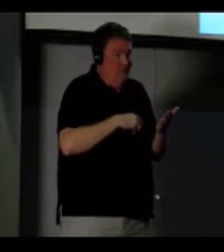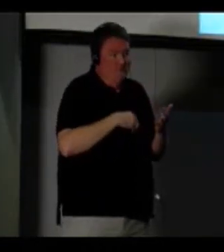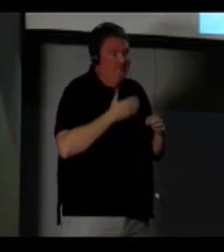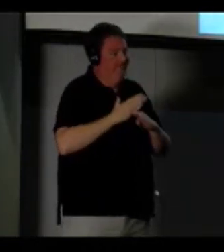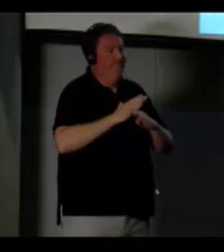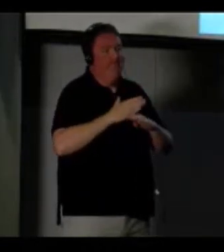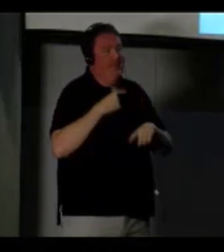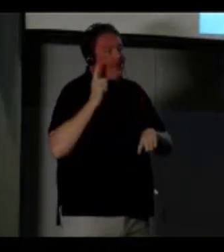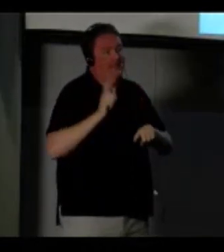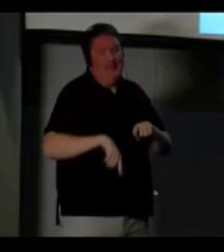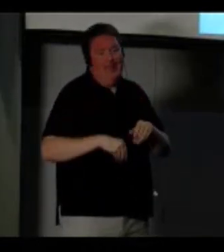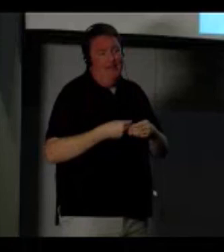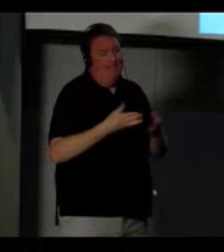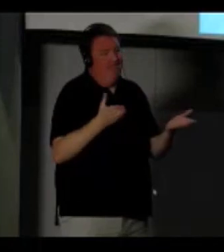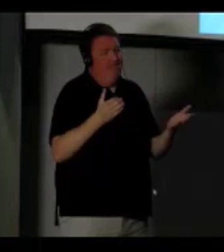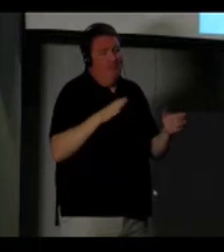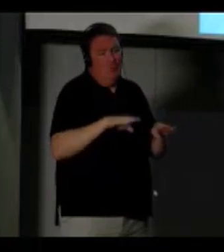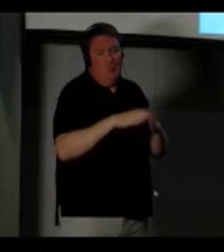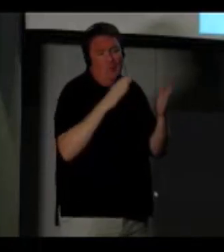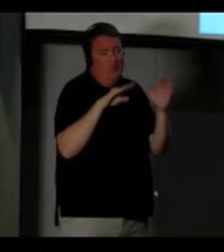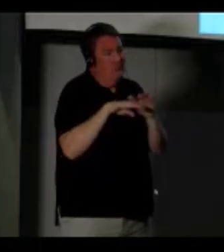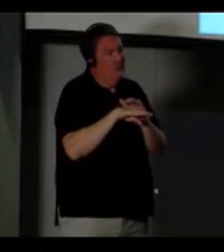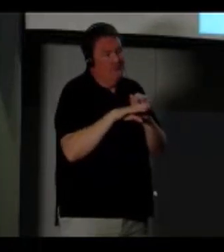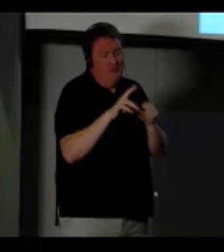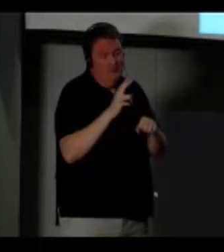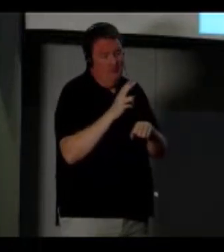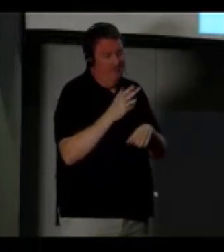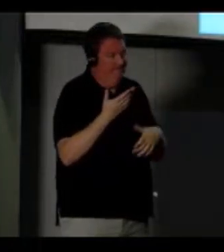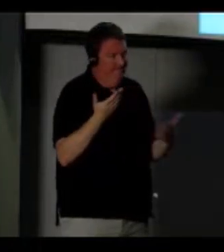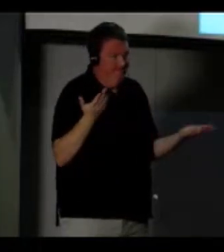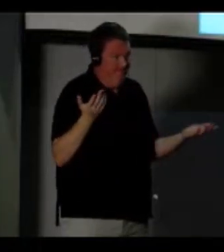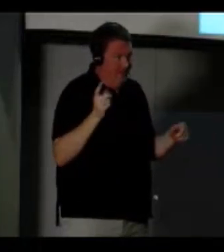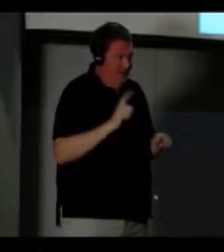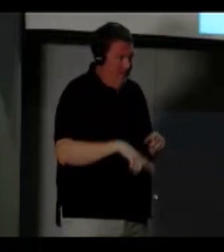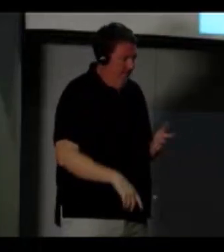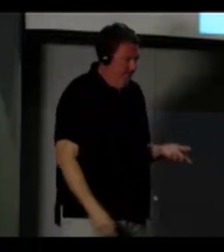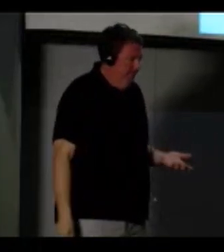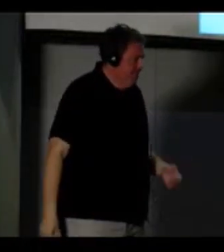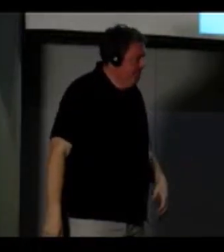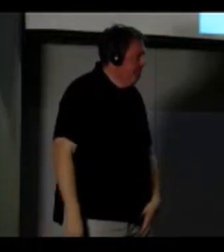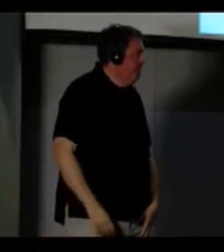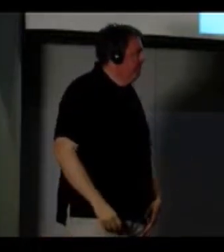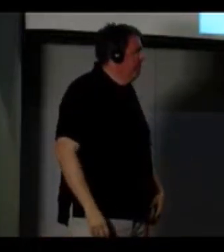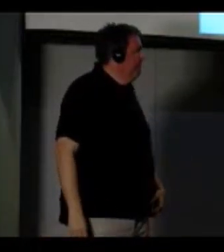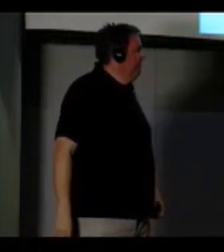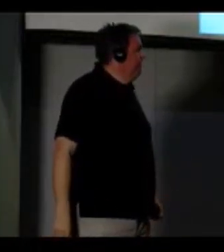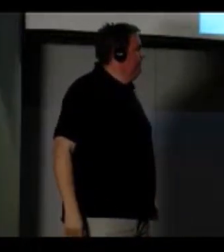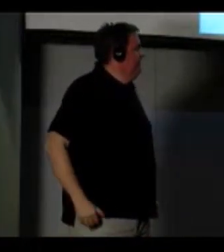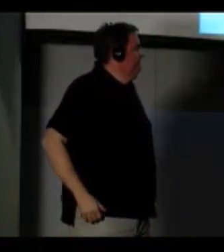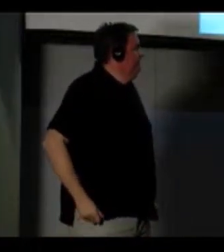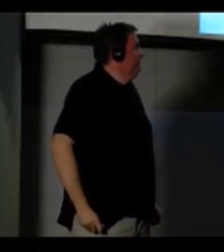with your ability to make content available in a full open access environment.